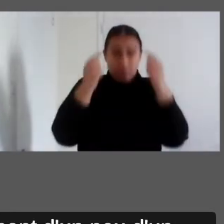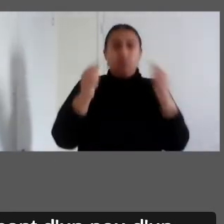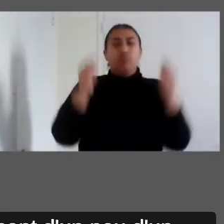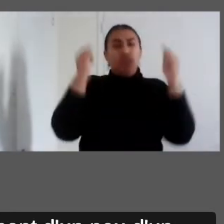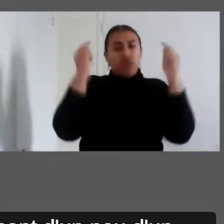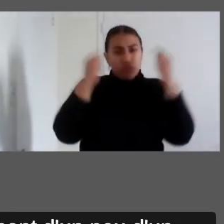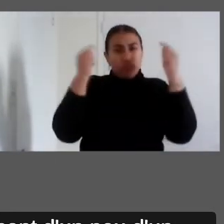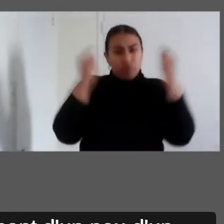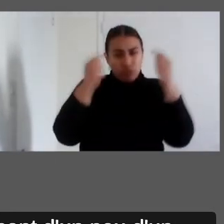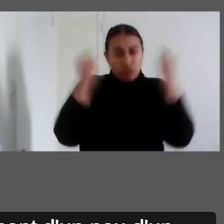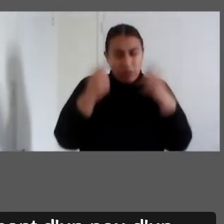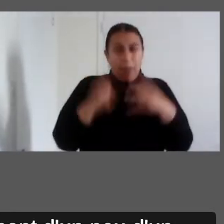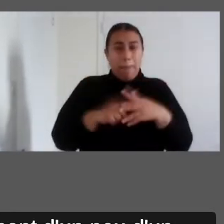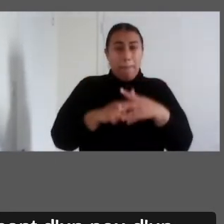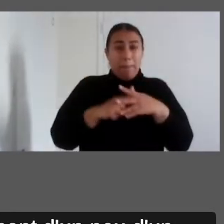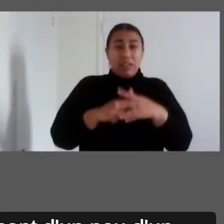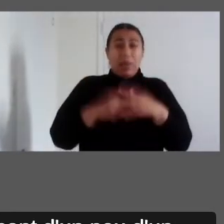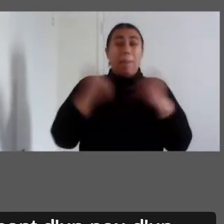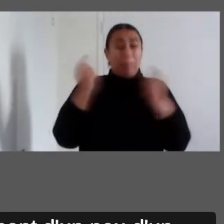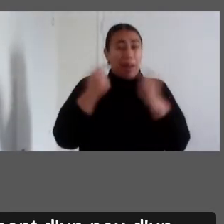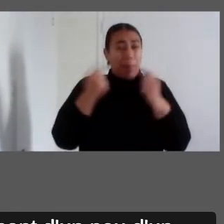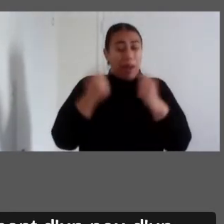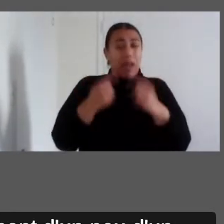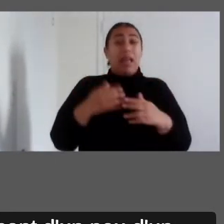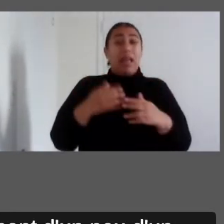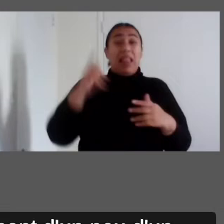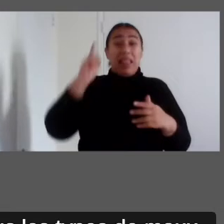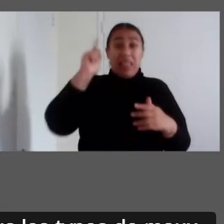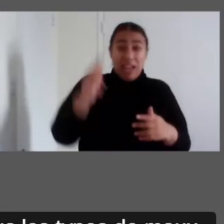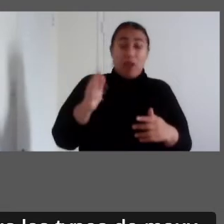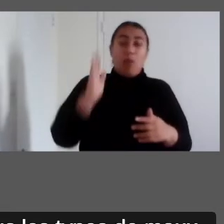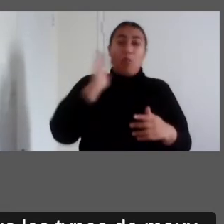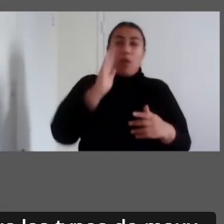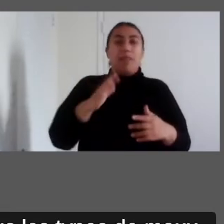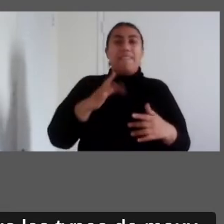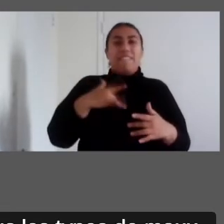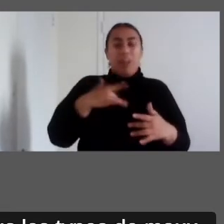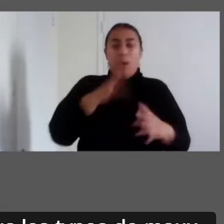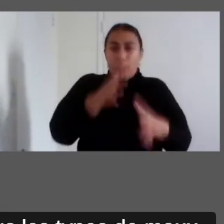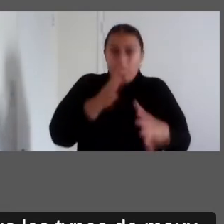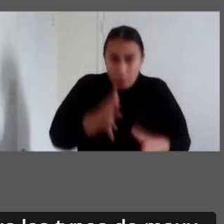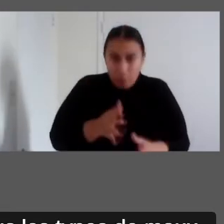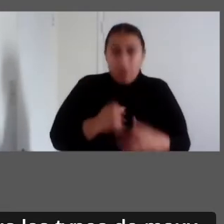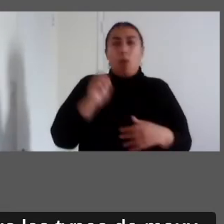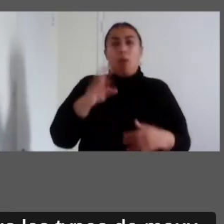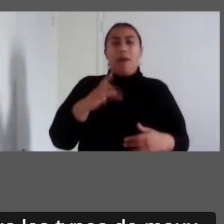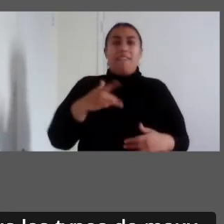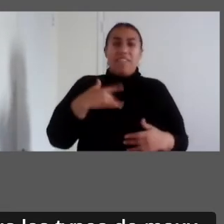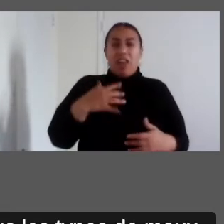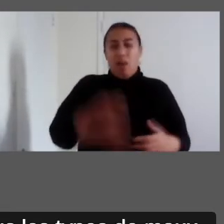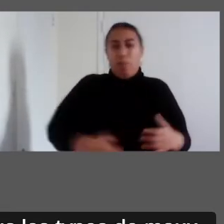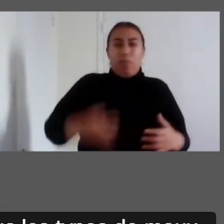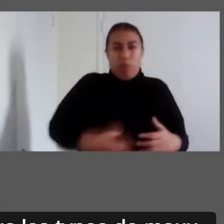two phases to them, and they come from a bit of a phenomenon that we don't really understand. There is vasodilation and